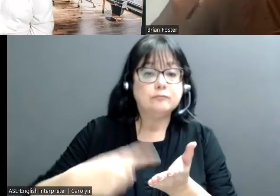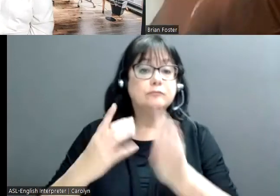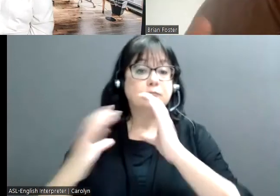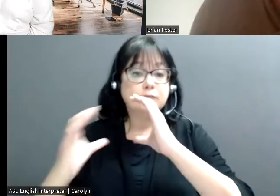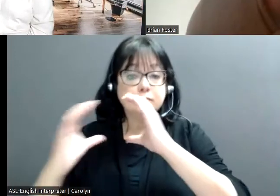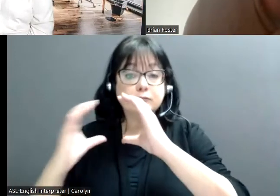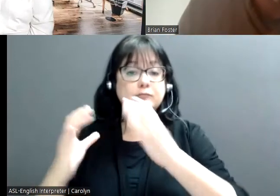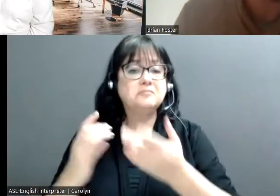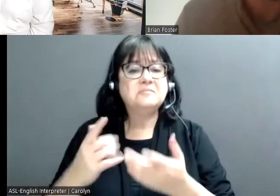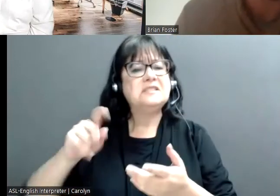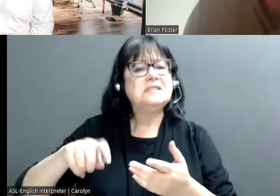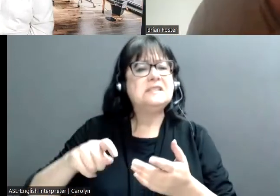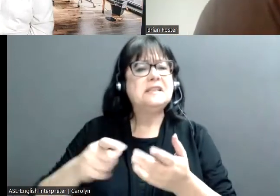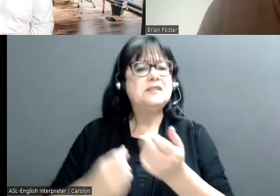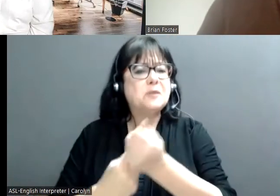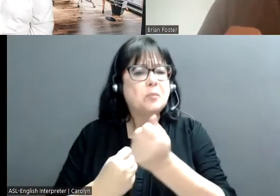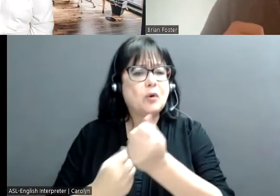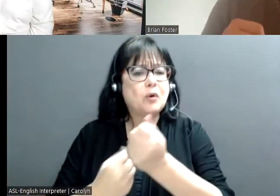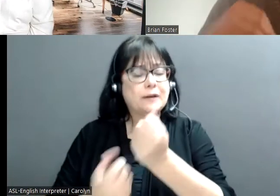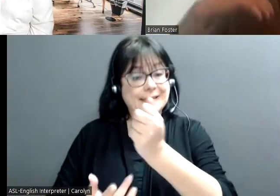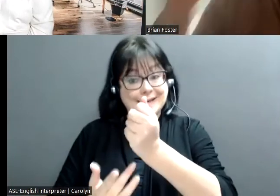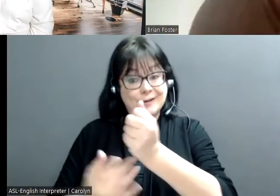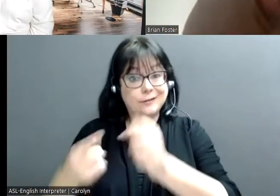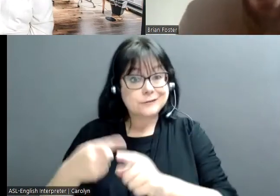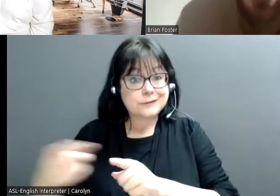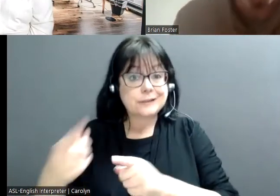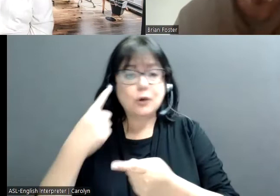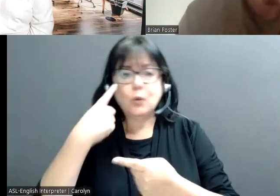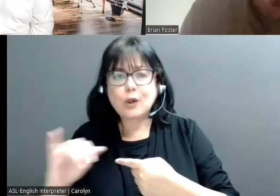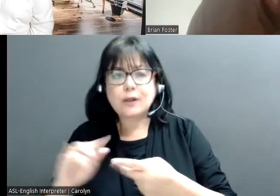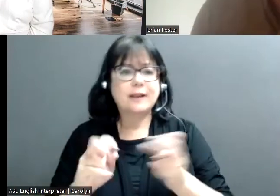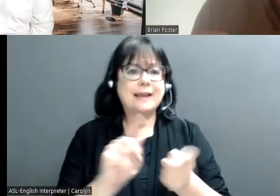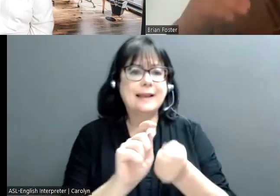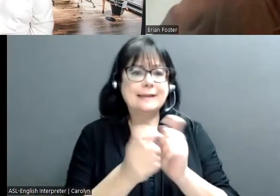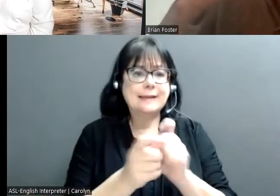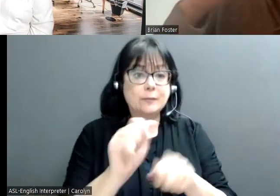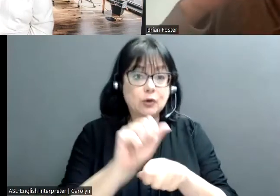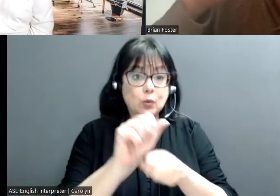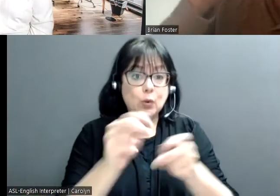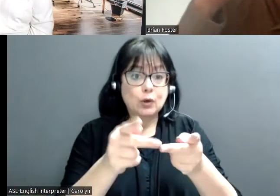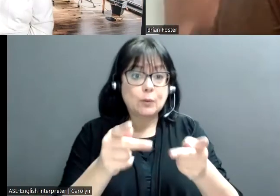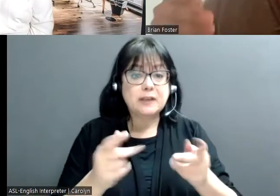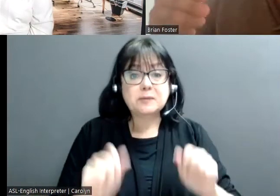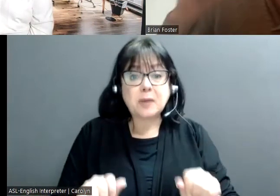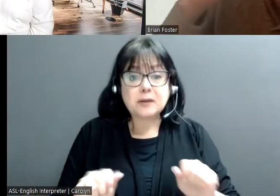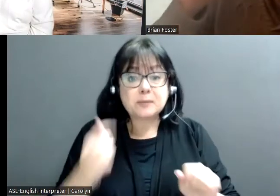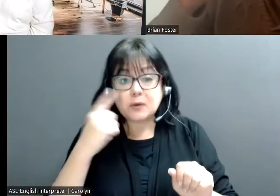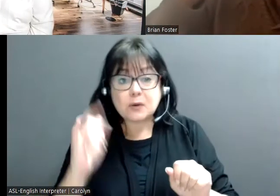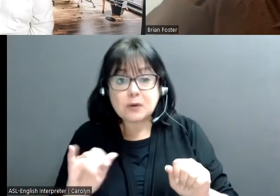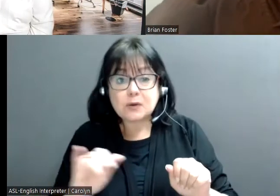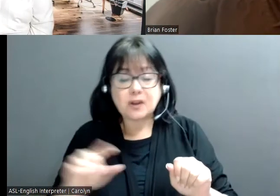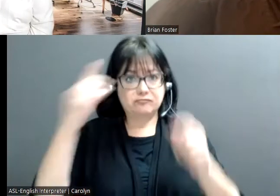technological accommodations or supports could look like in the workplace and what an adapted workplace could look like. Because when we think about it, what